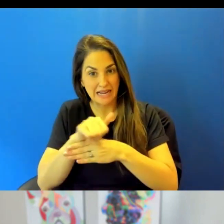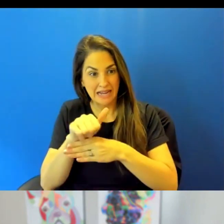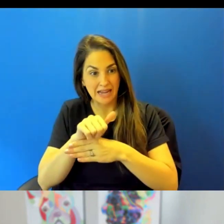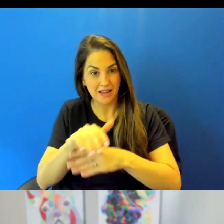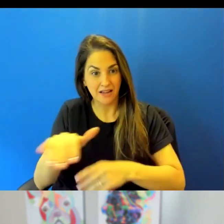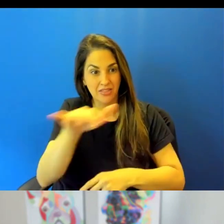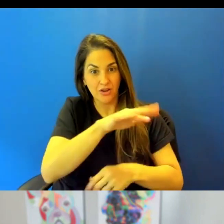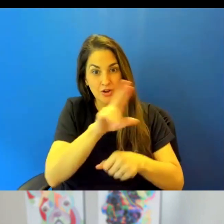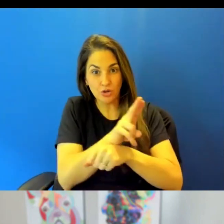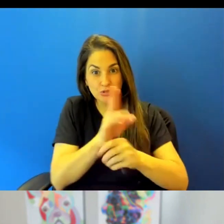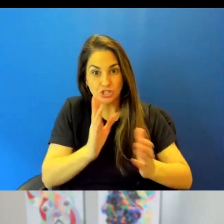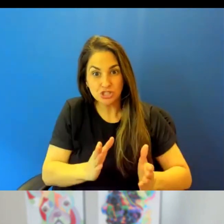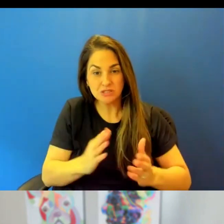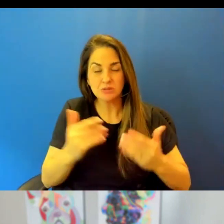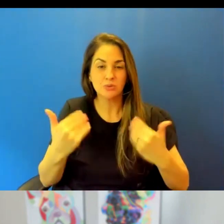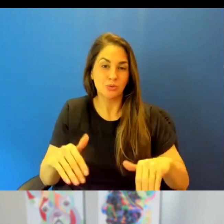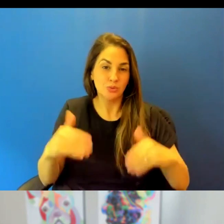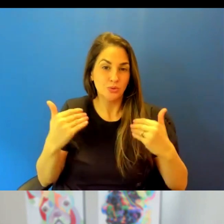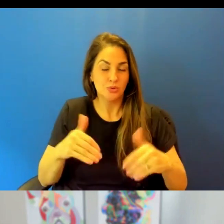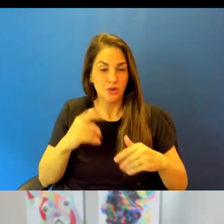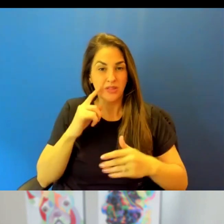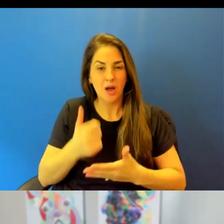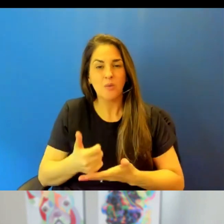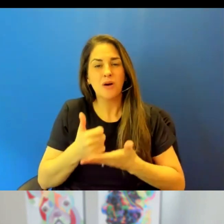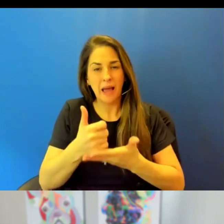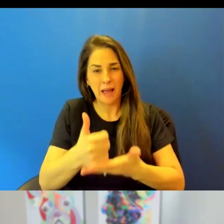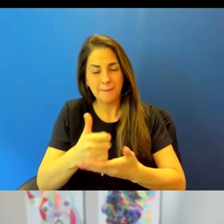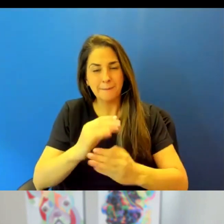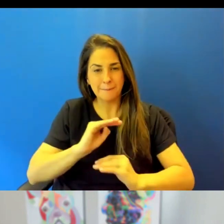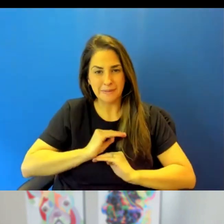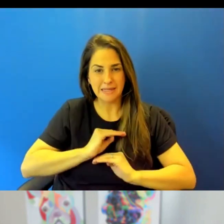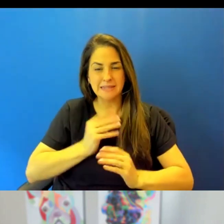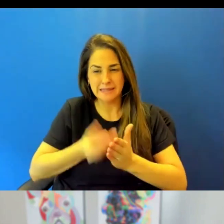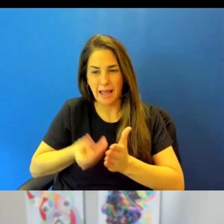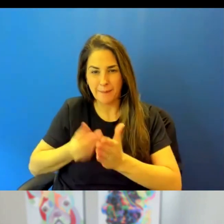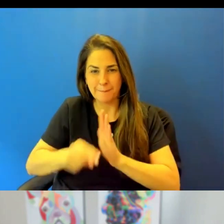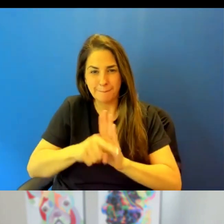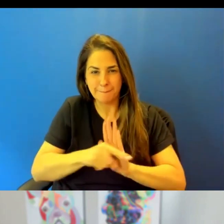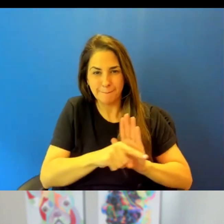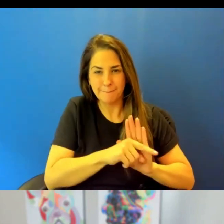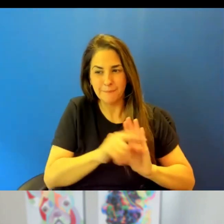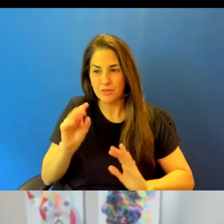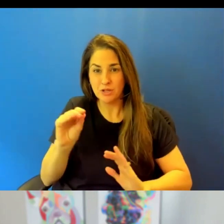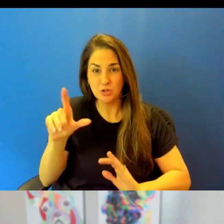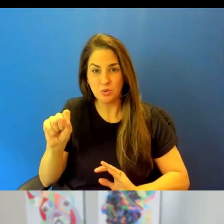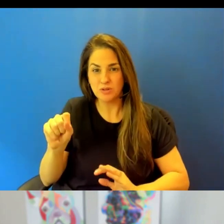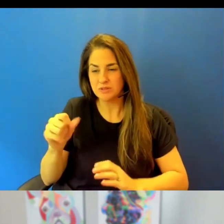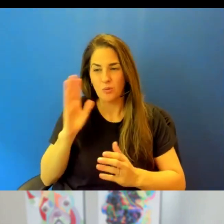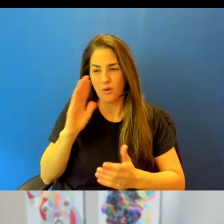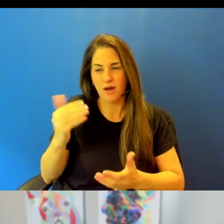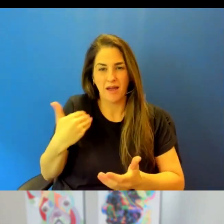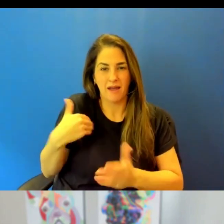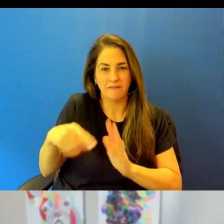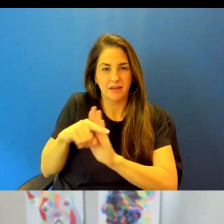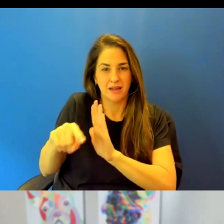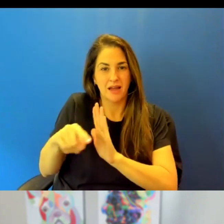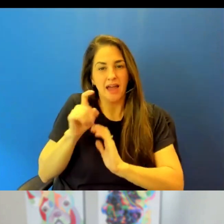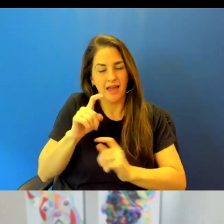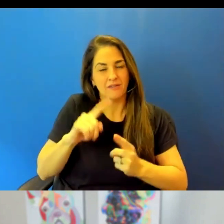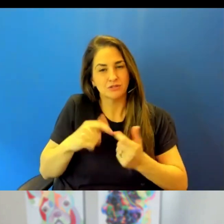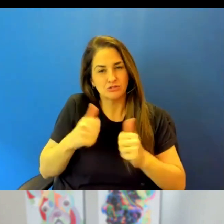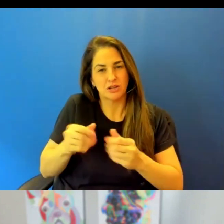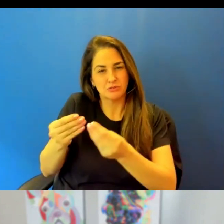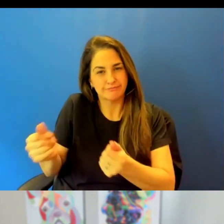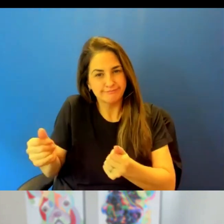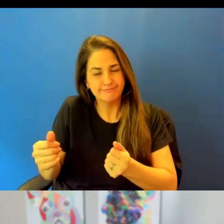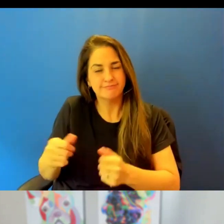accessibility is going to help meet some of the gaps that tools are going to present because a tool is a